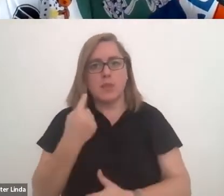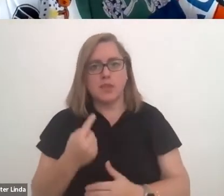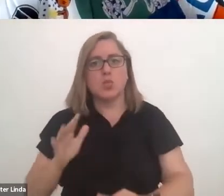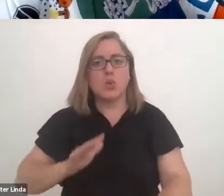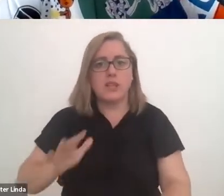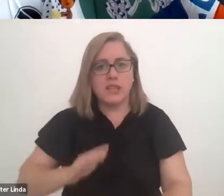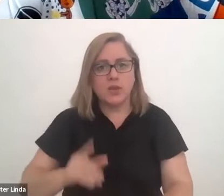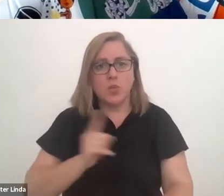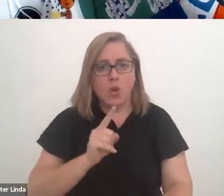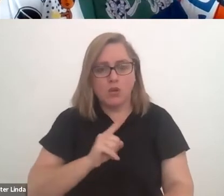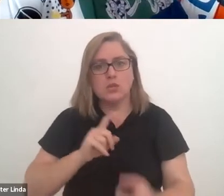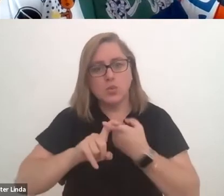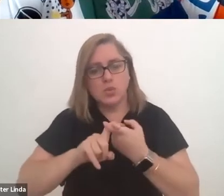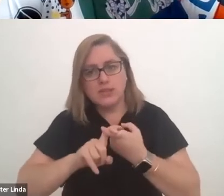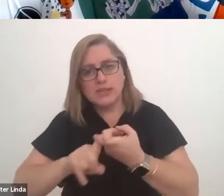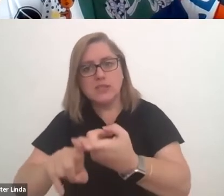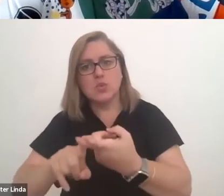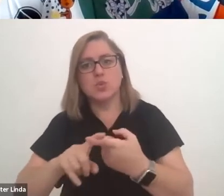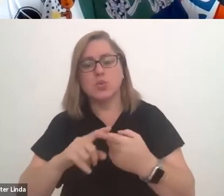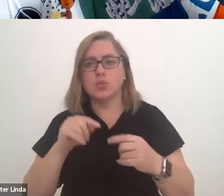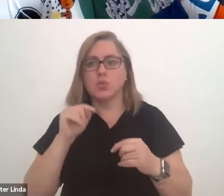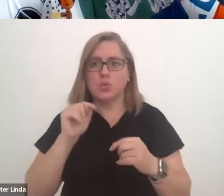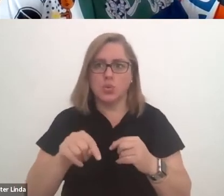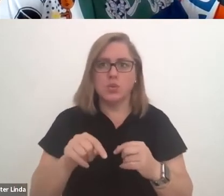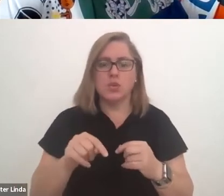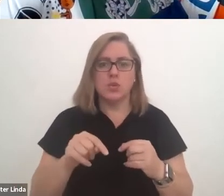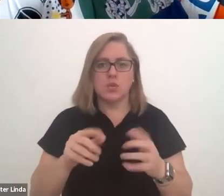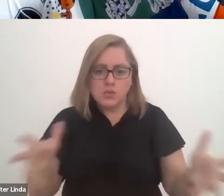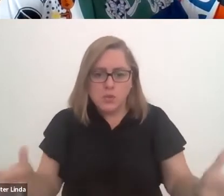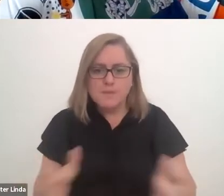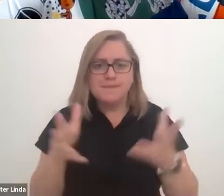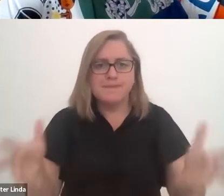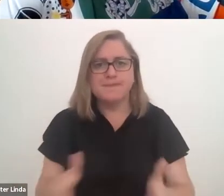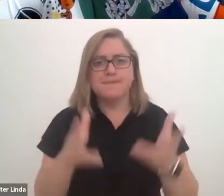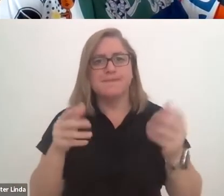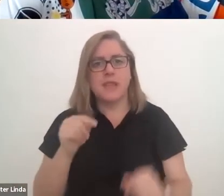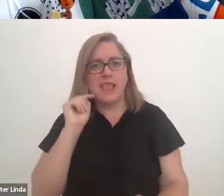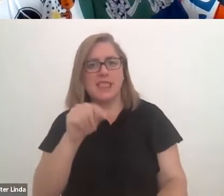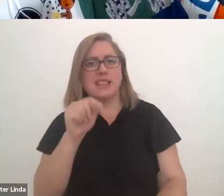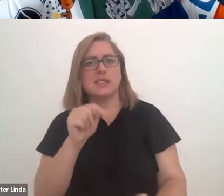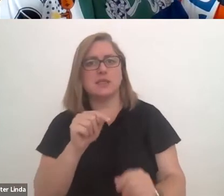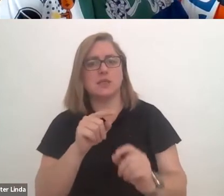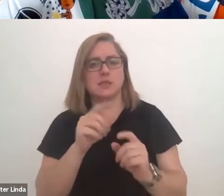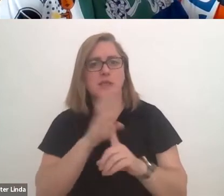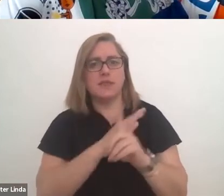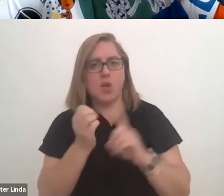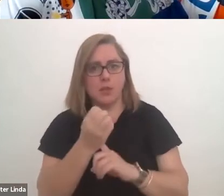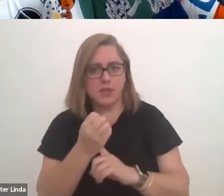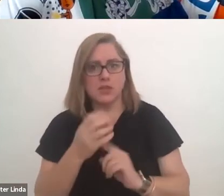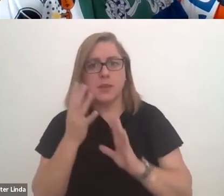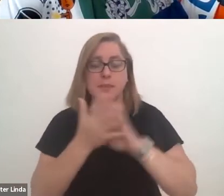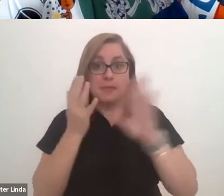to always be kind of, yeah, cultivating this kind of environment so that when disagreement